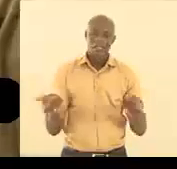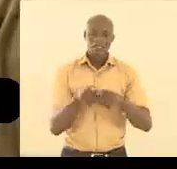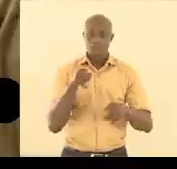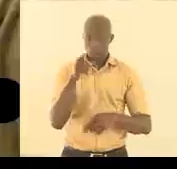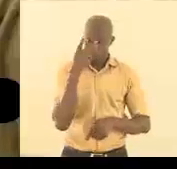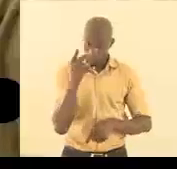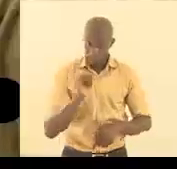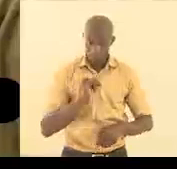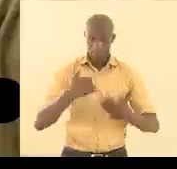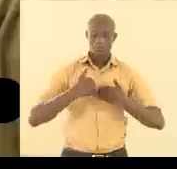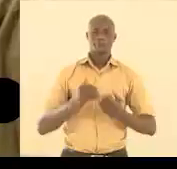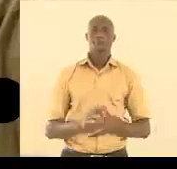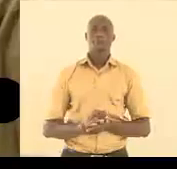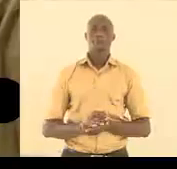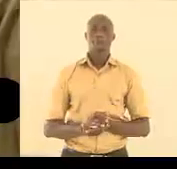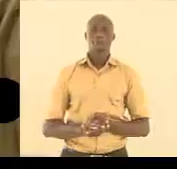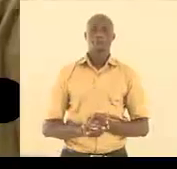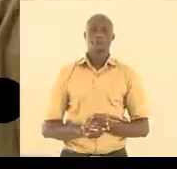I have."